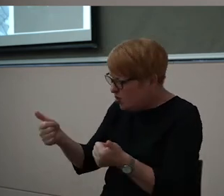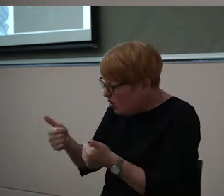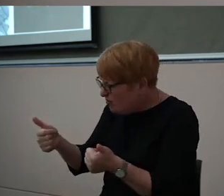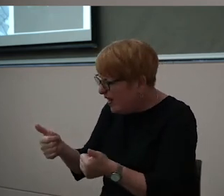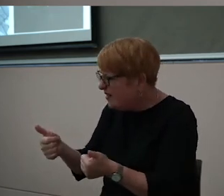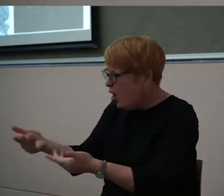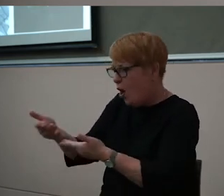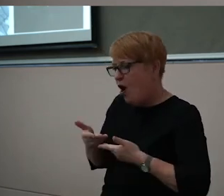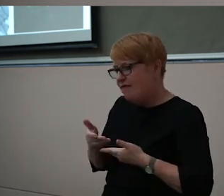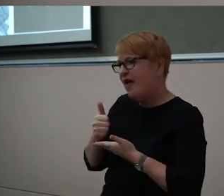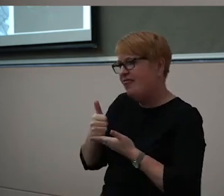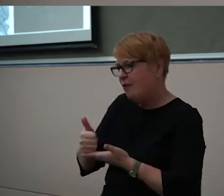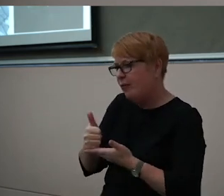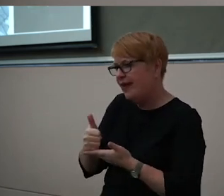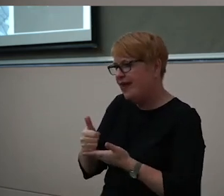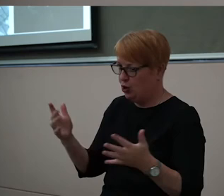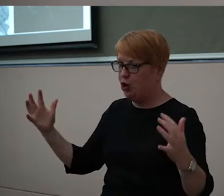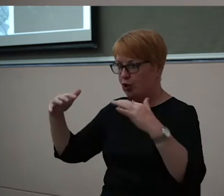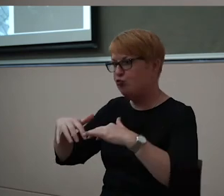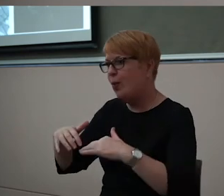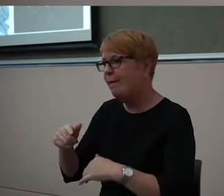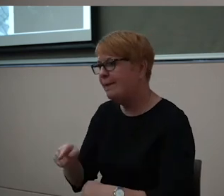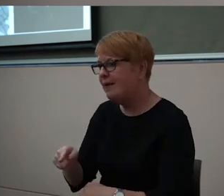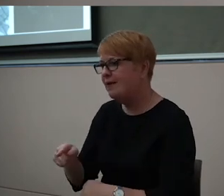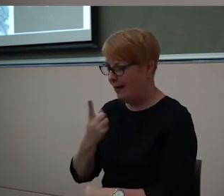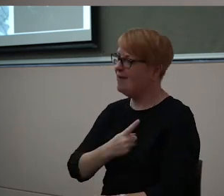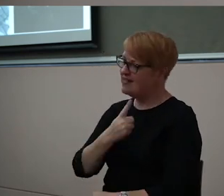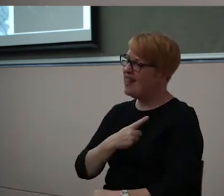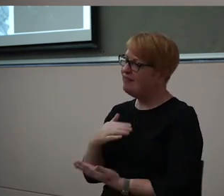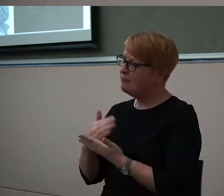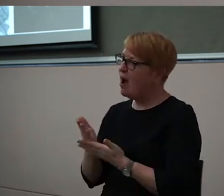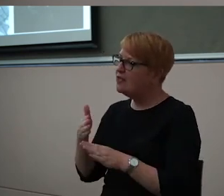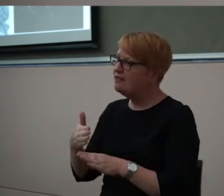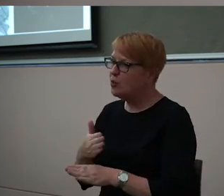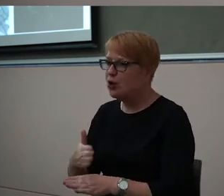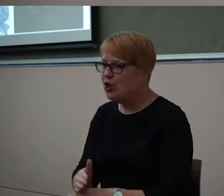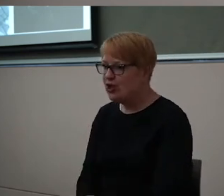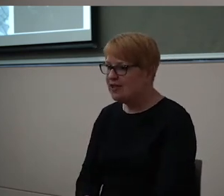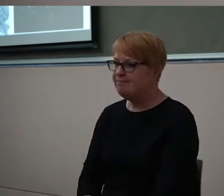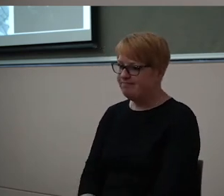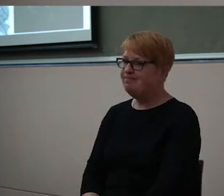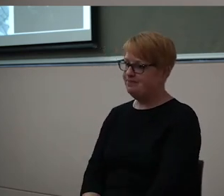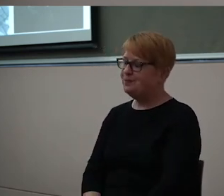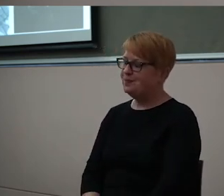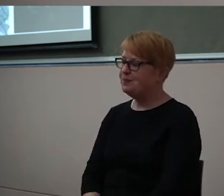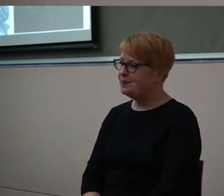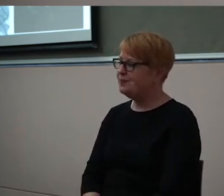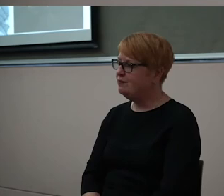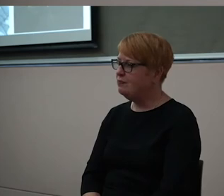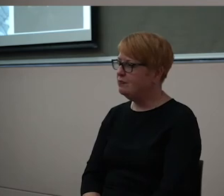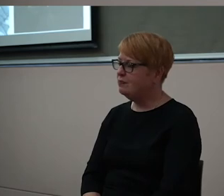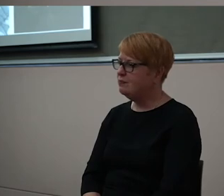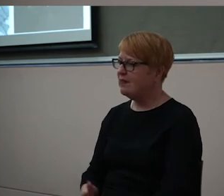you know, you wake up, you think about your work, go to sleep, think about your work, but with this kind of work, it never stops. Yeah. You